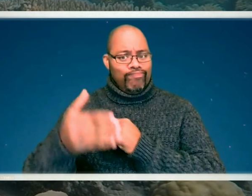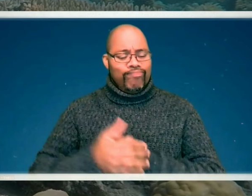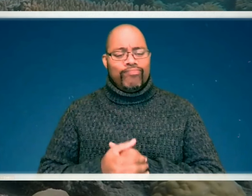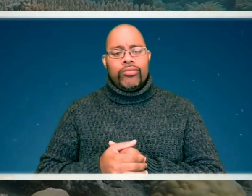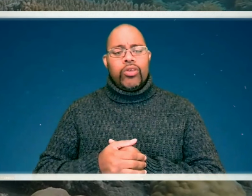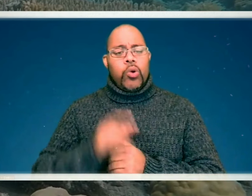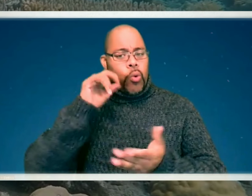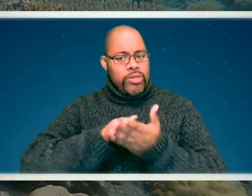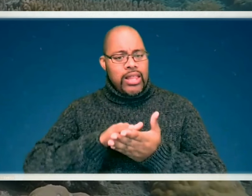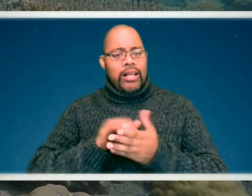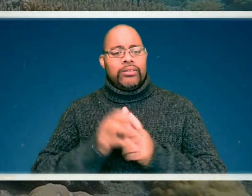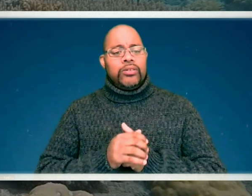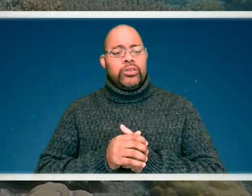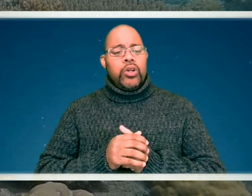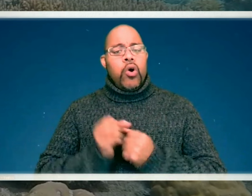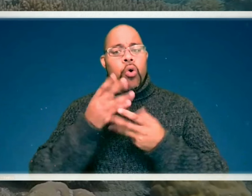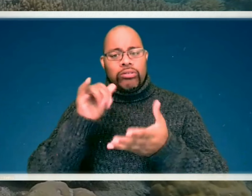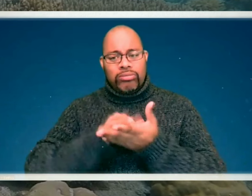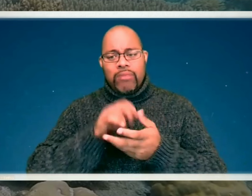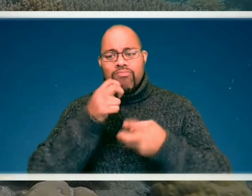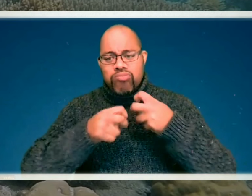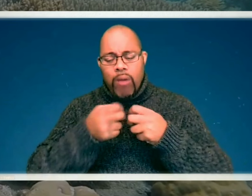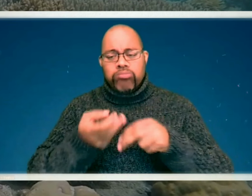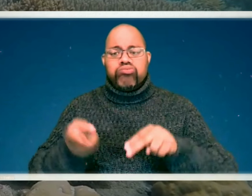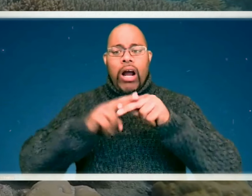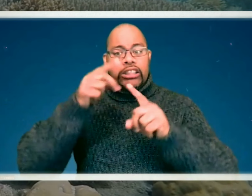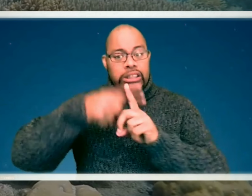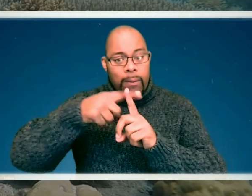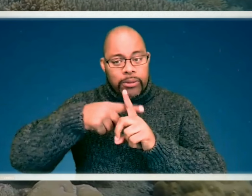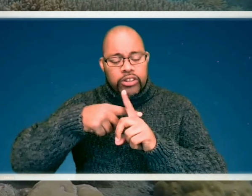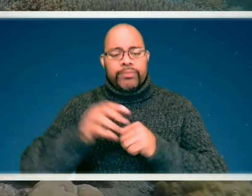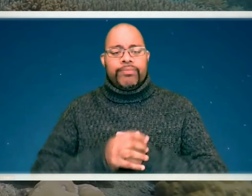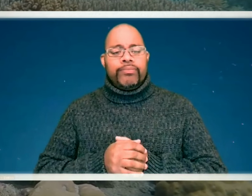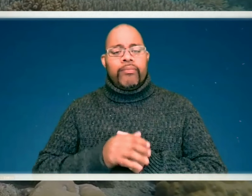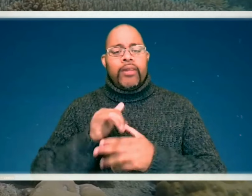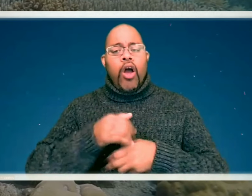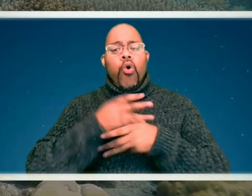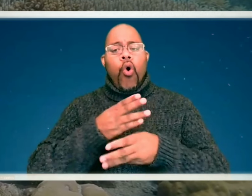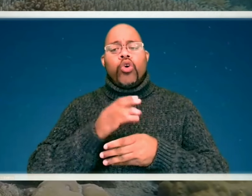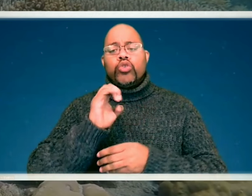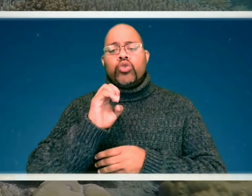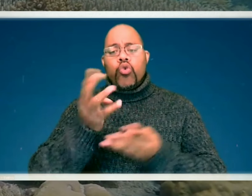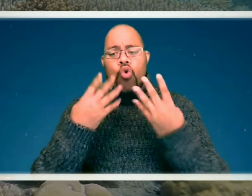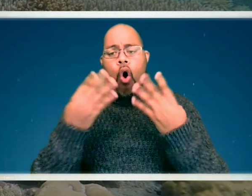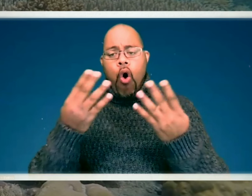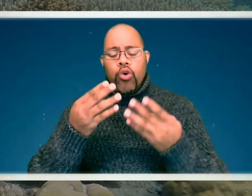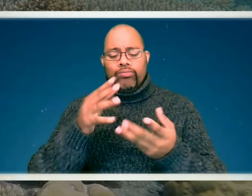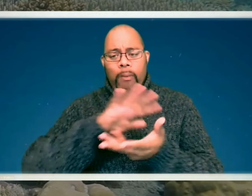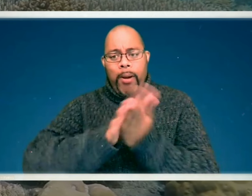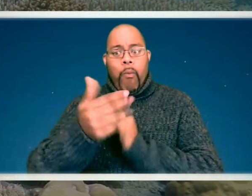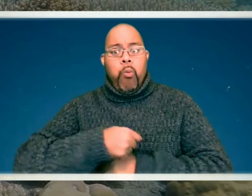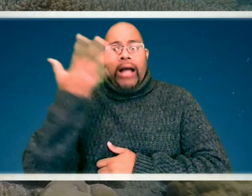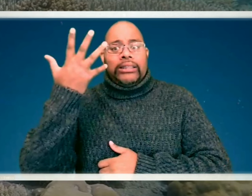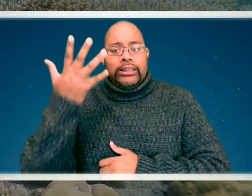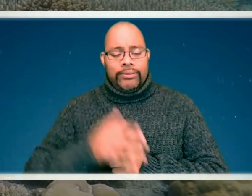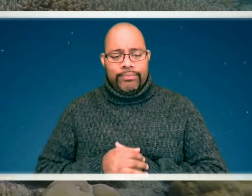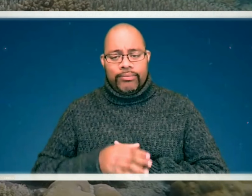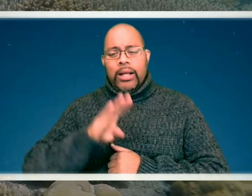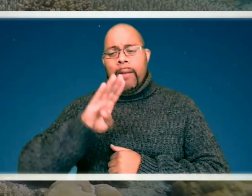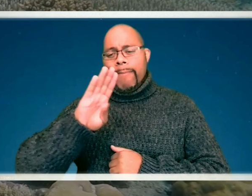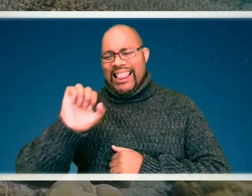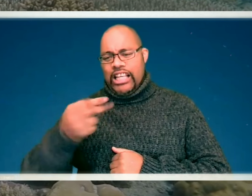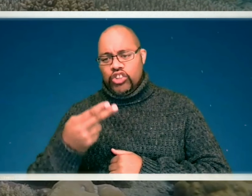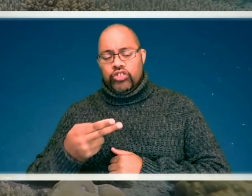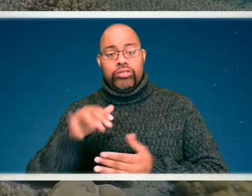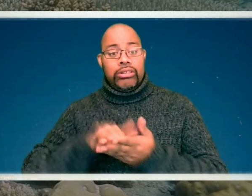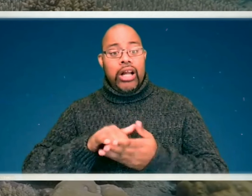causing rising temperatures. However, these rising temperatures are causing coral reefs to bleach, also known as coral bleaching. Now, coral bleaching occurs